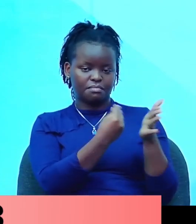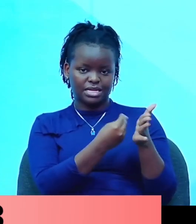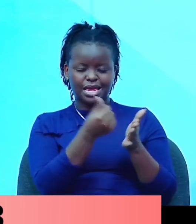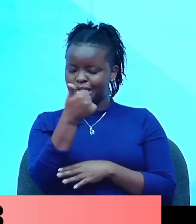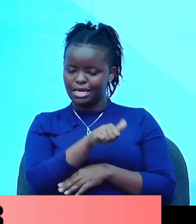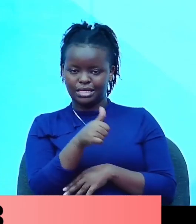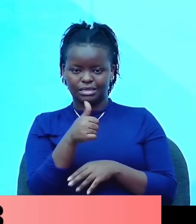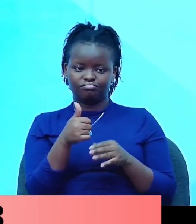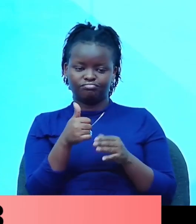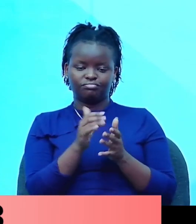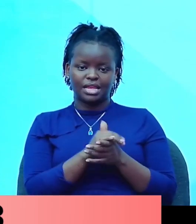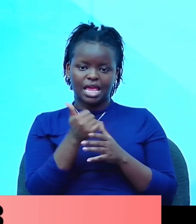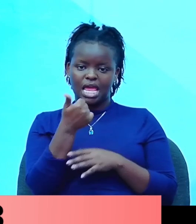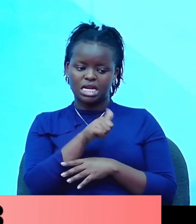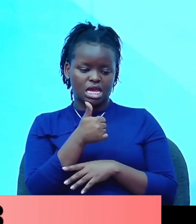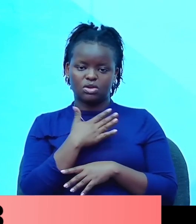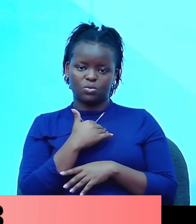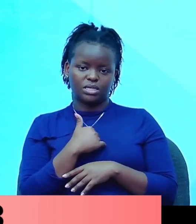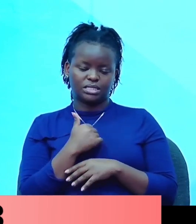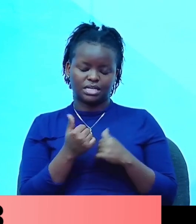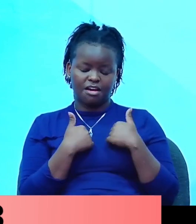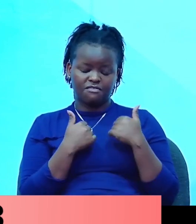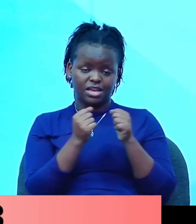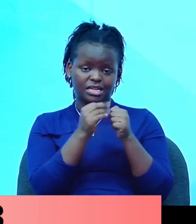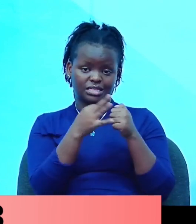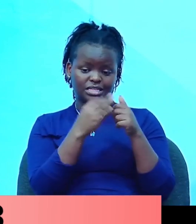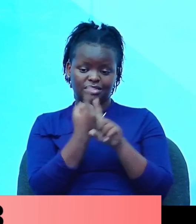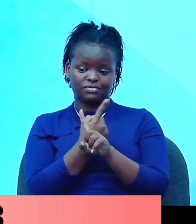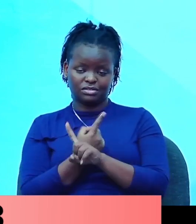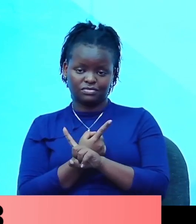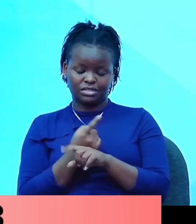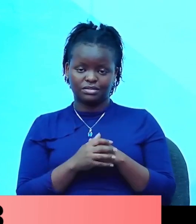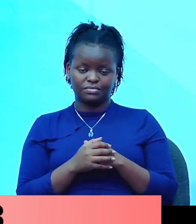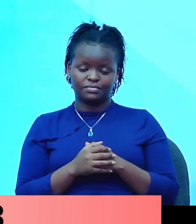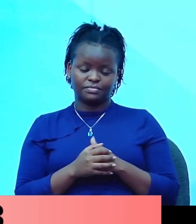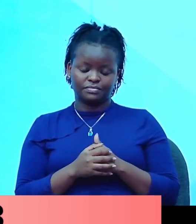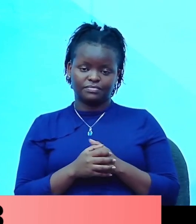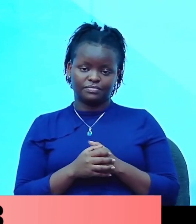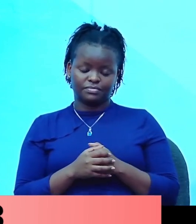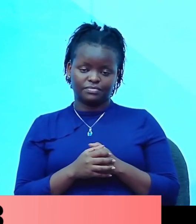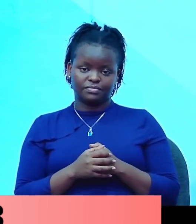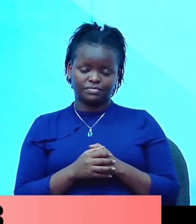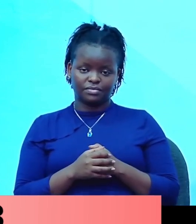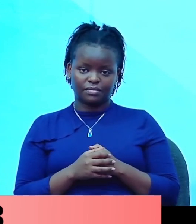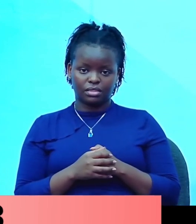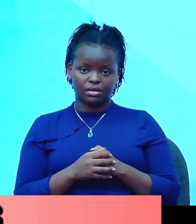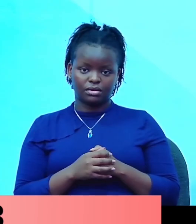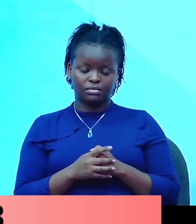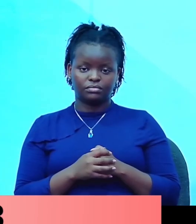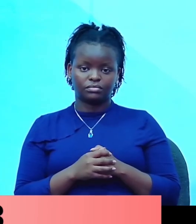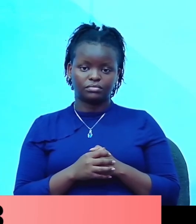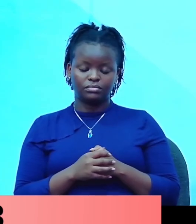that you want. You can load it having linked it to your phone. Nice. Yeah. Nice. Which is very easy.